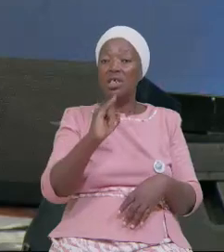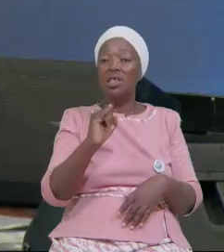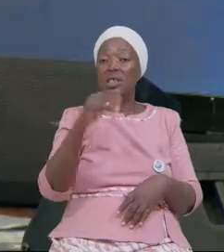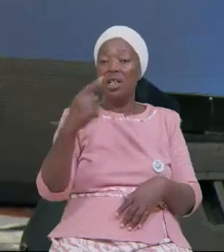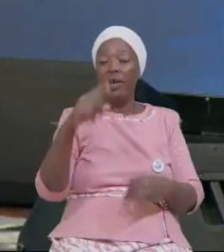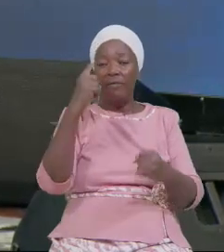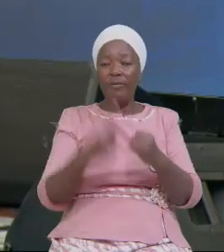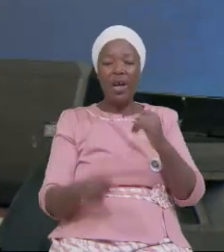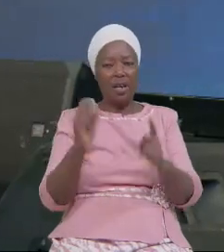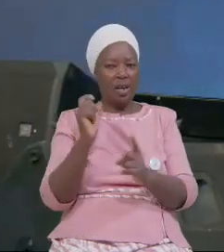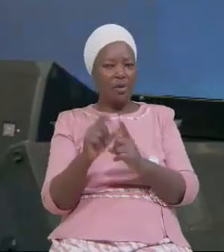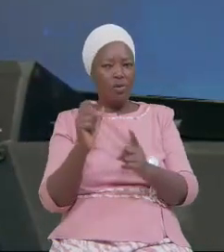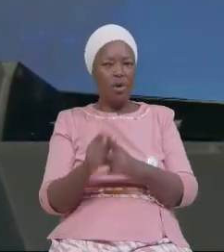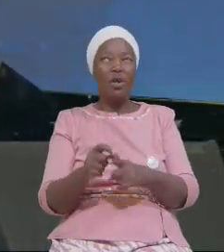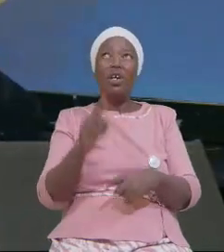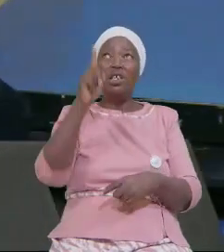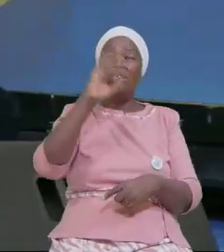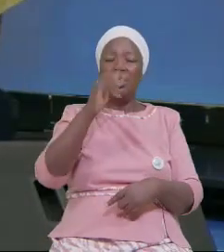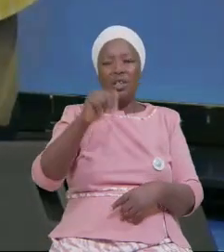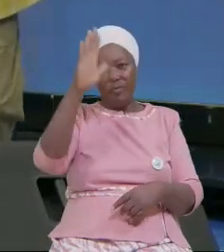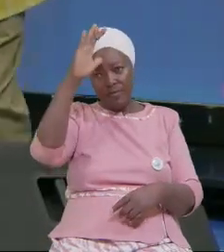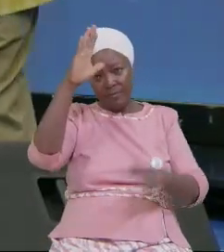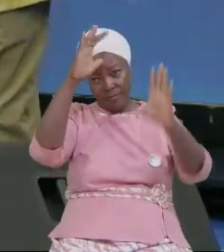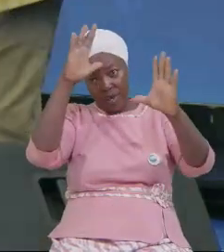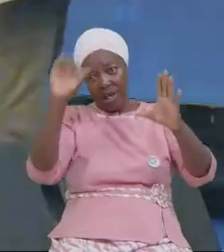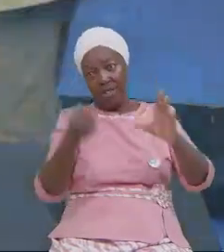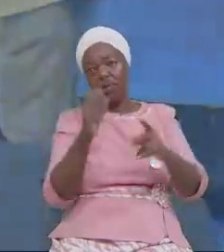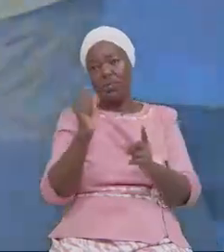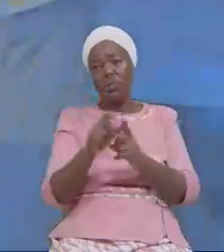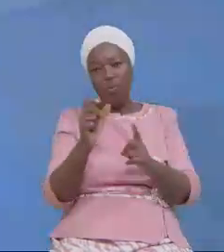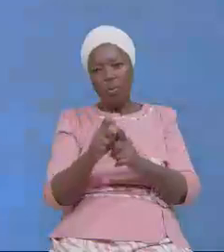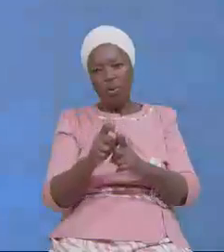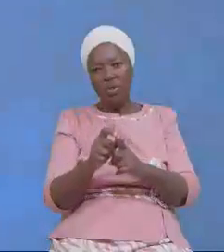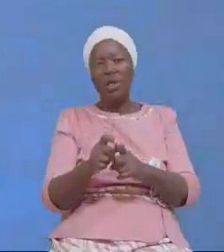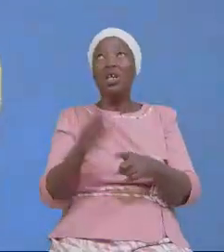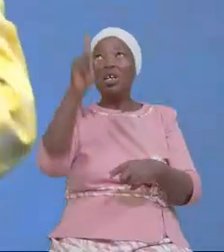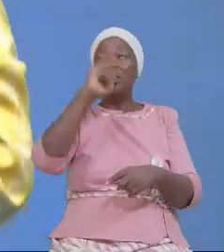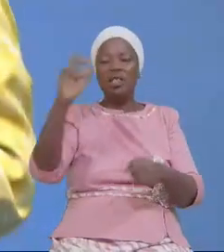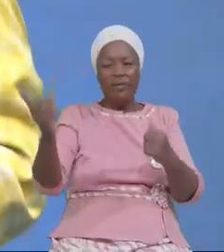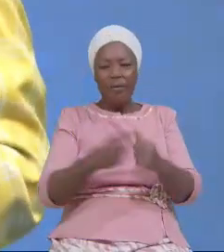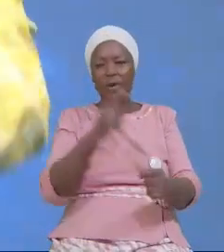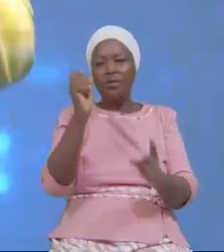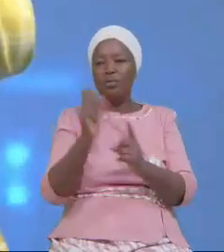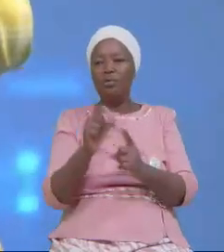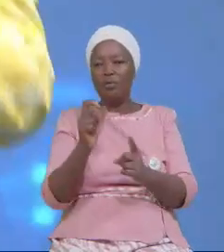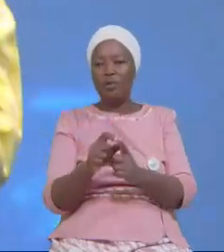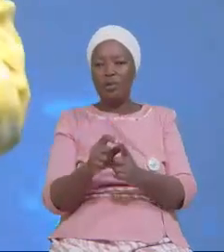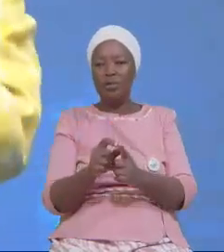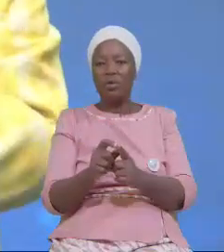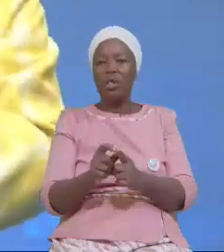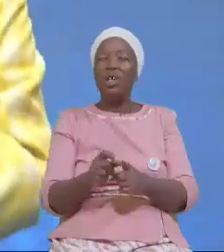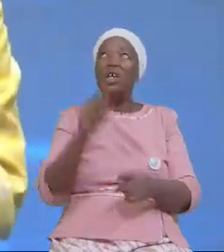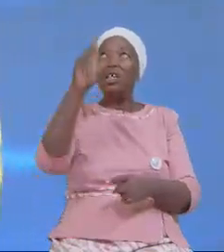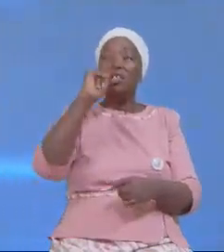final word. Is the Father's word. Is the foremost word. The final word.